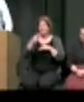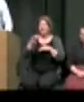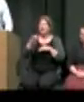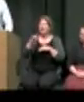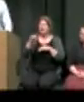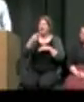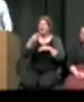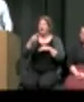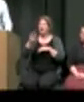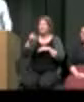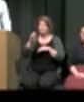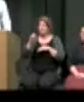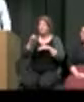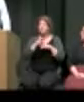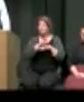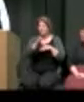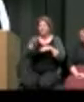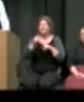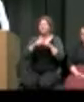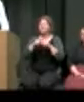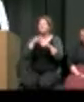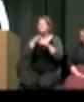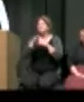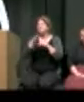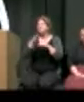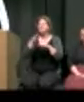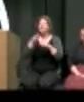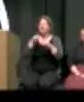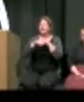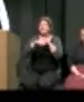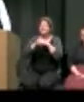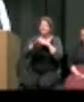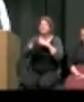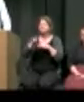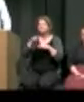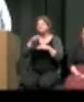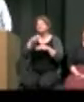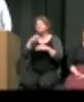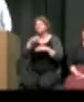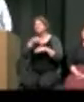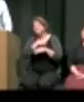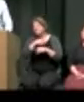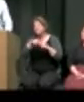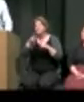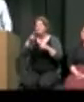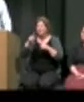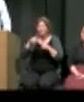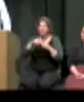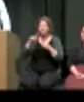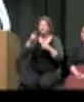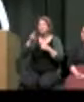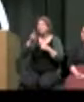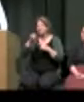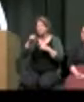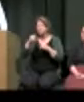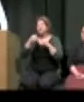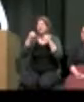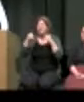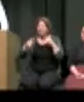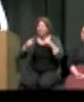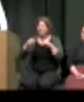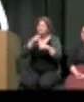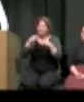access open for emergencies, park personnel, dam personnel, First Energy for the power lines that are